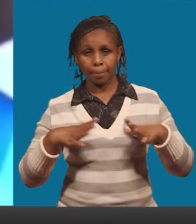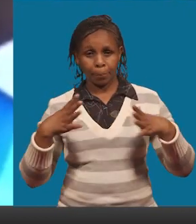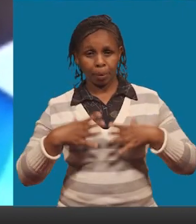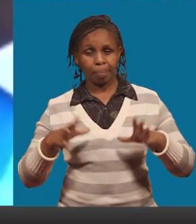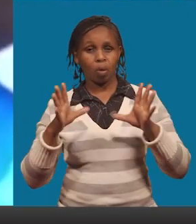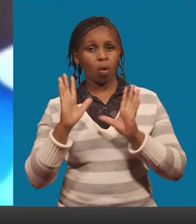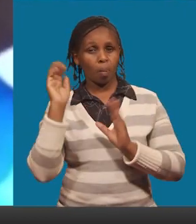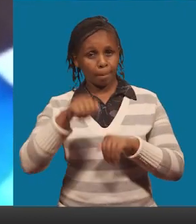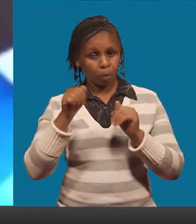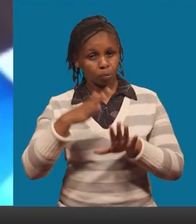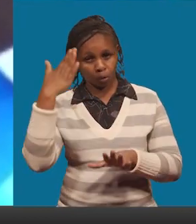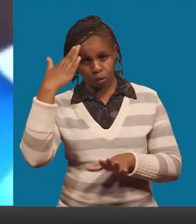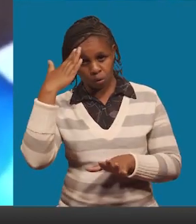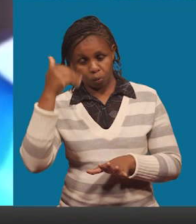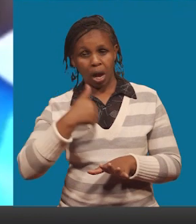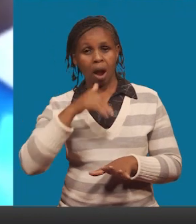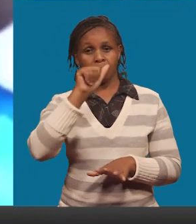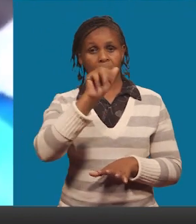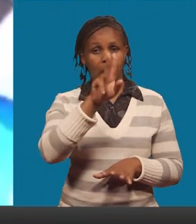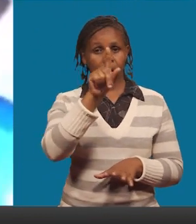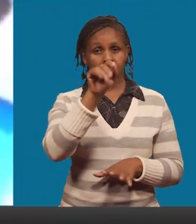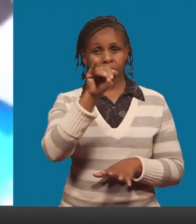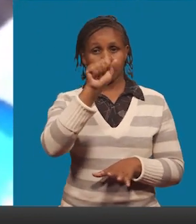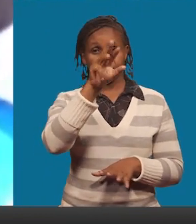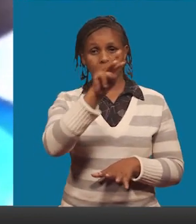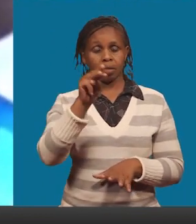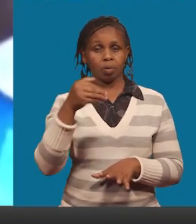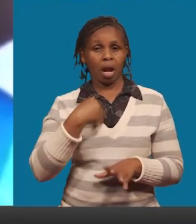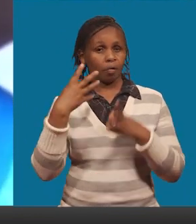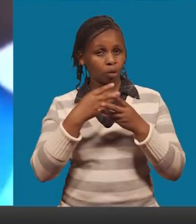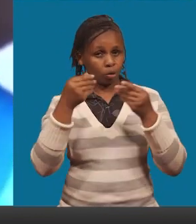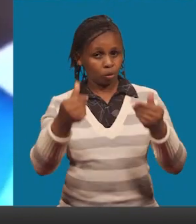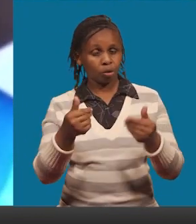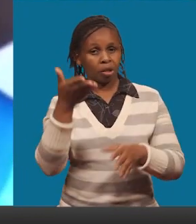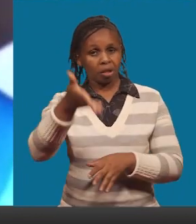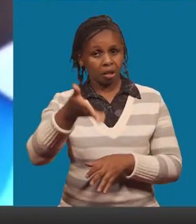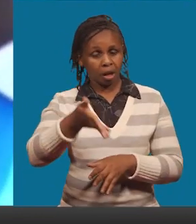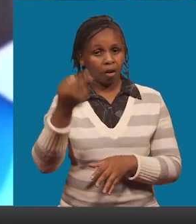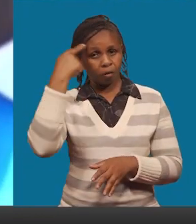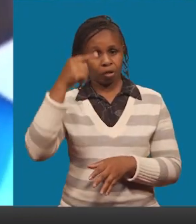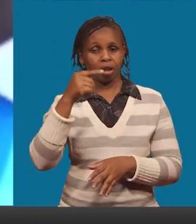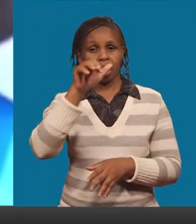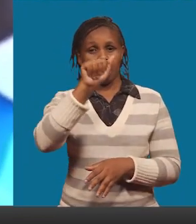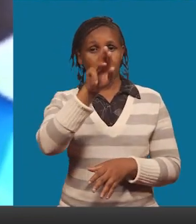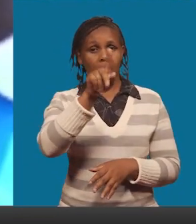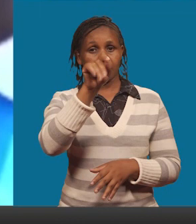people can know that there is autism and intervention measures that are there for